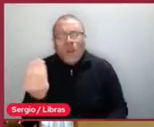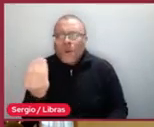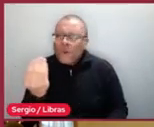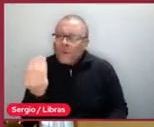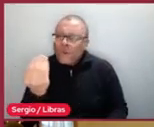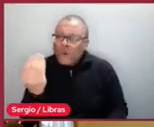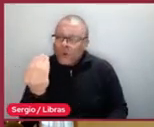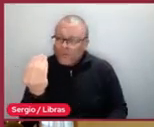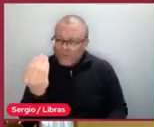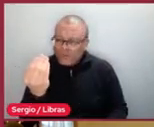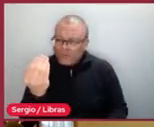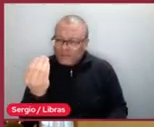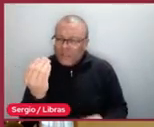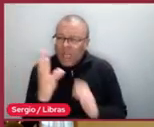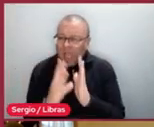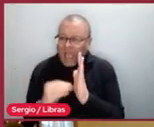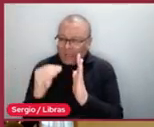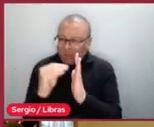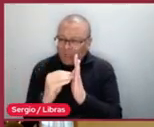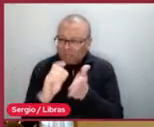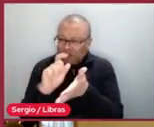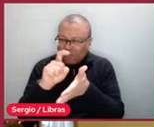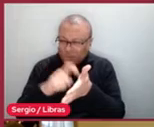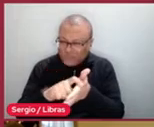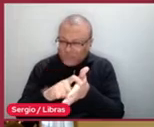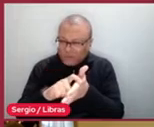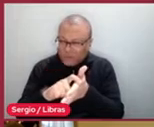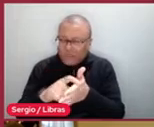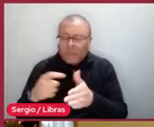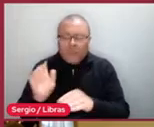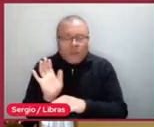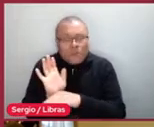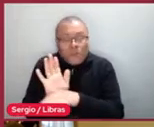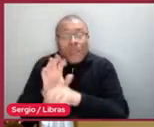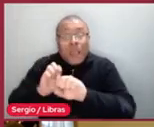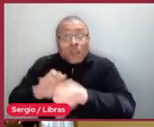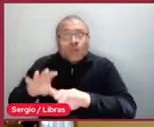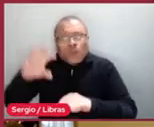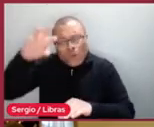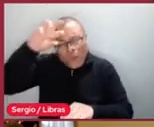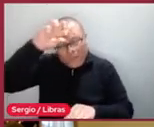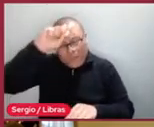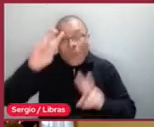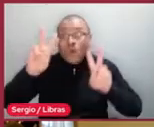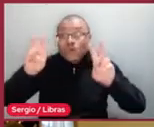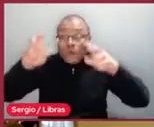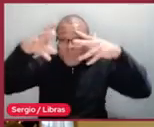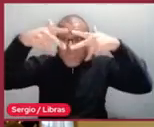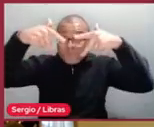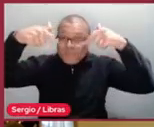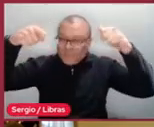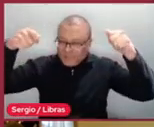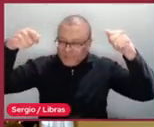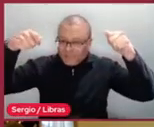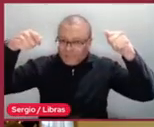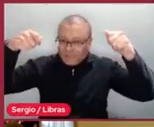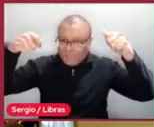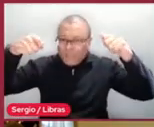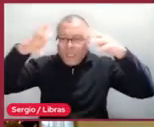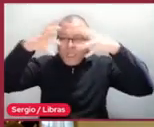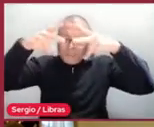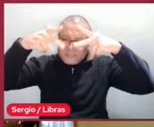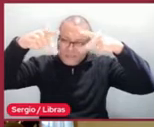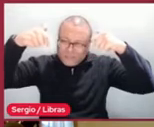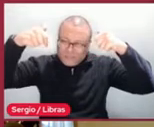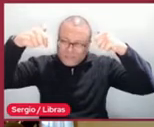the functional programming language teach me a little bit about this de-abstraction. So I am not abstracting more,